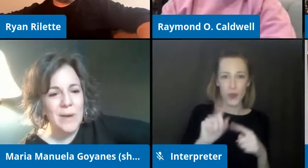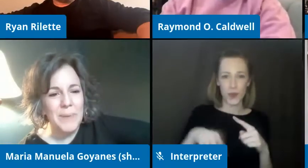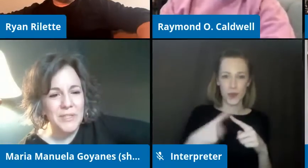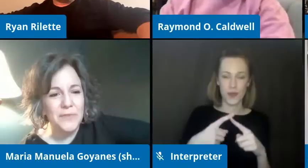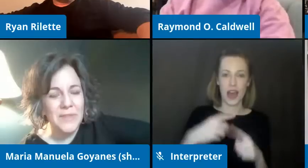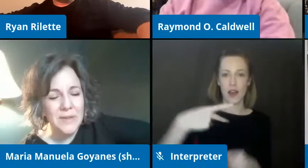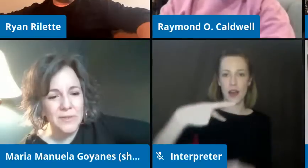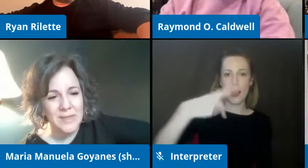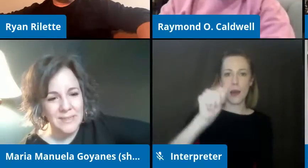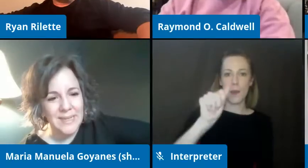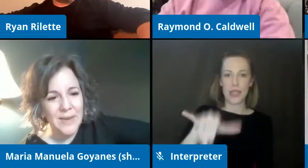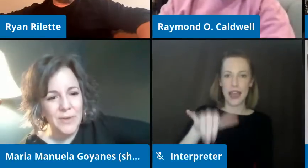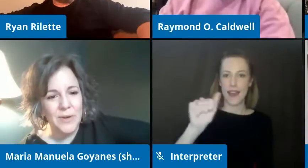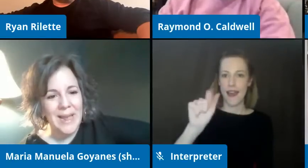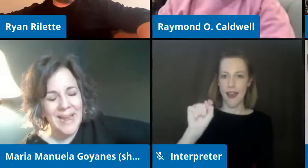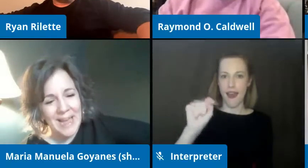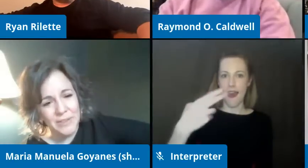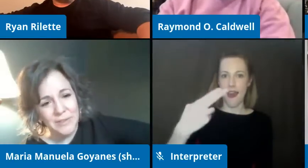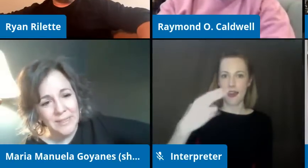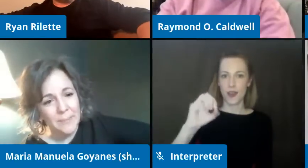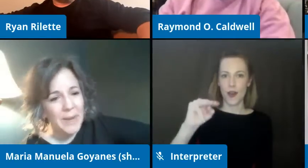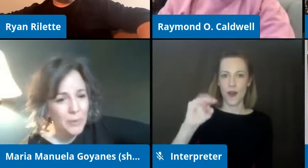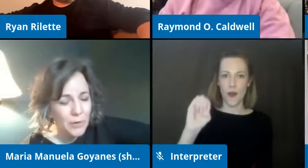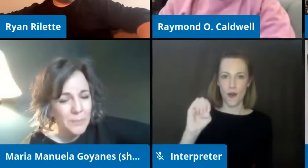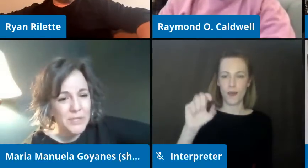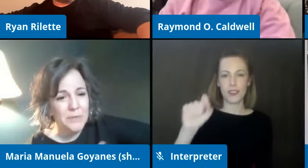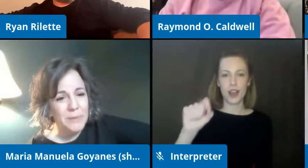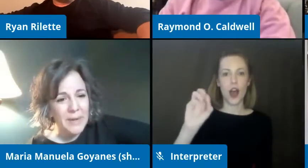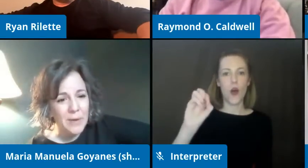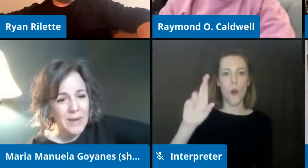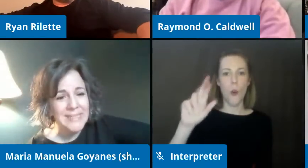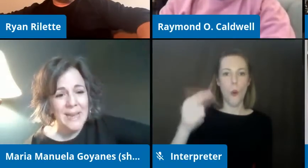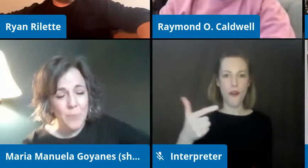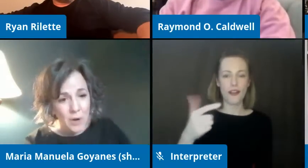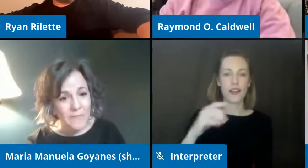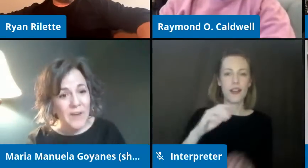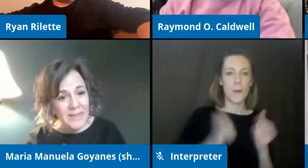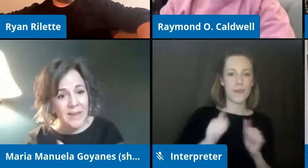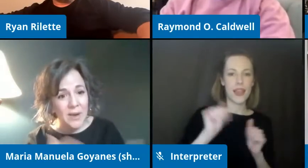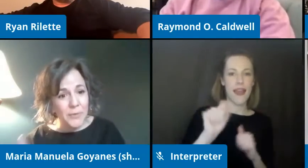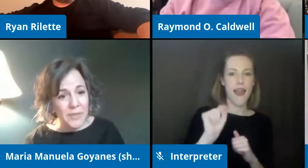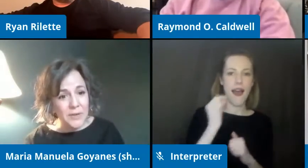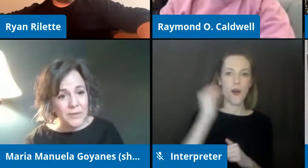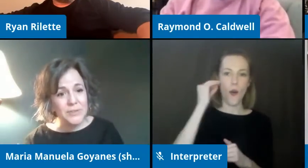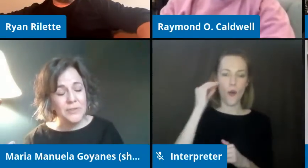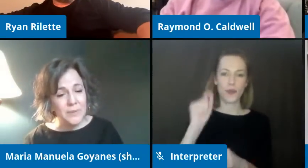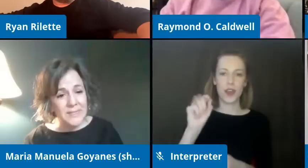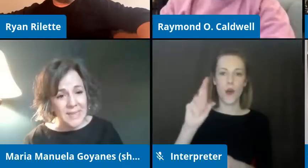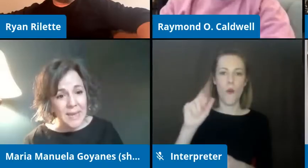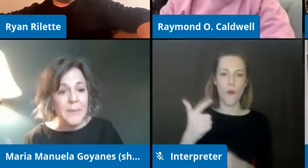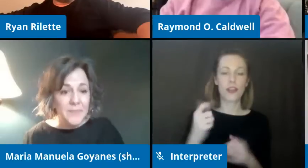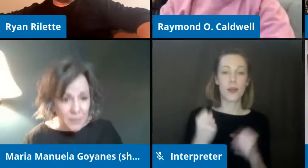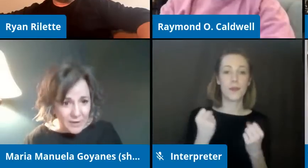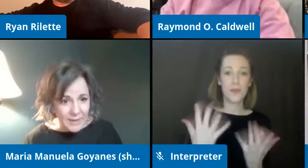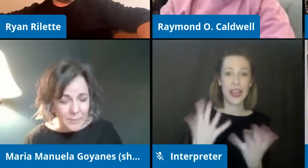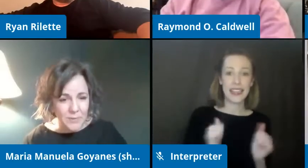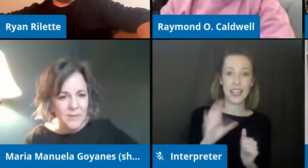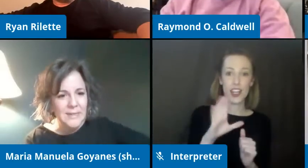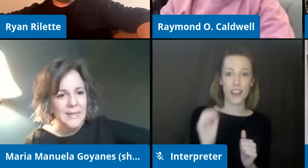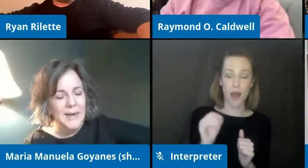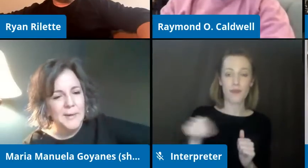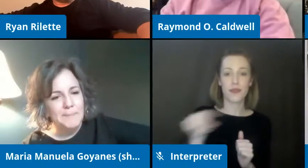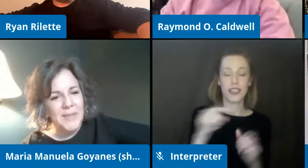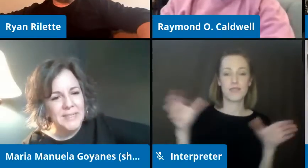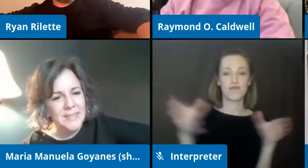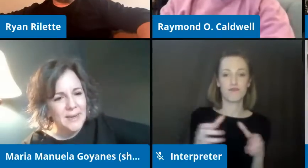So a bunch of theaters got together and actually micro commissioned playwrights and are inviting other theaters to do the same if they're